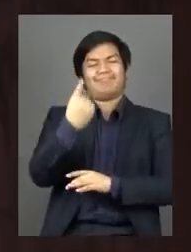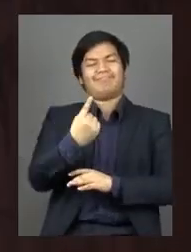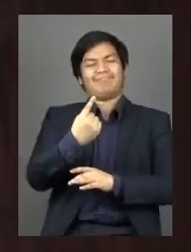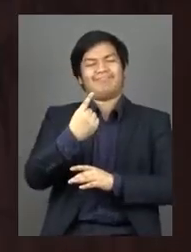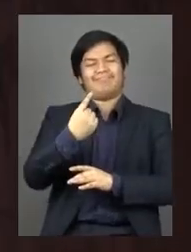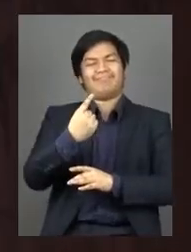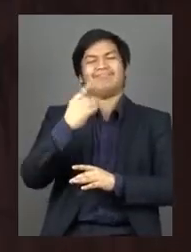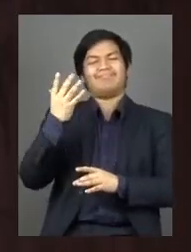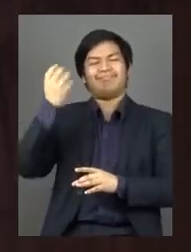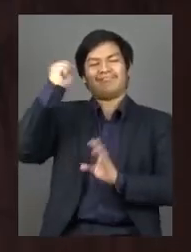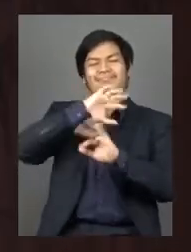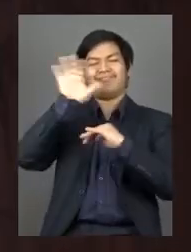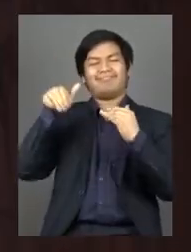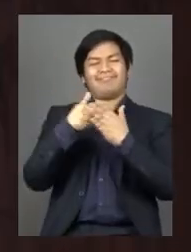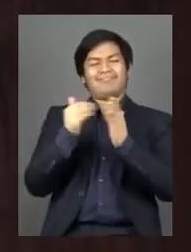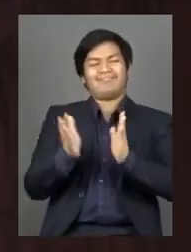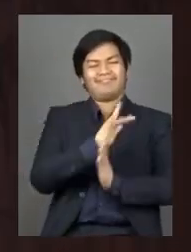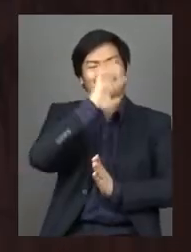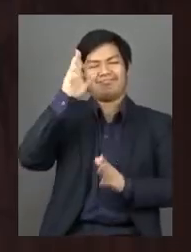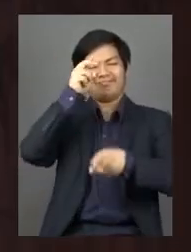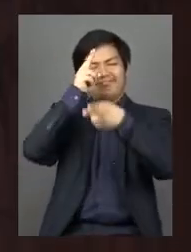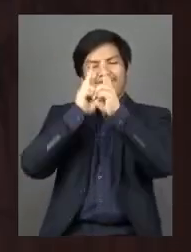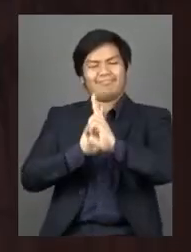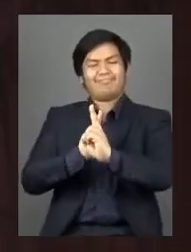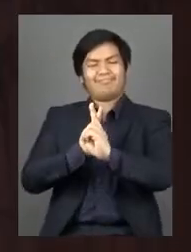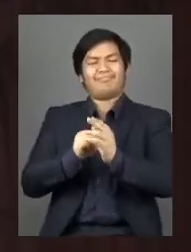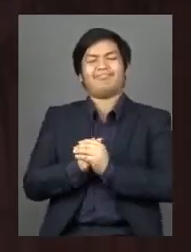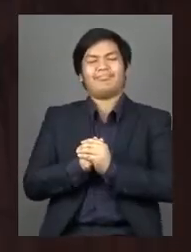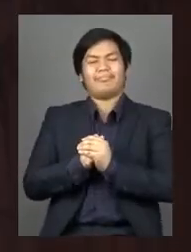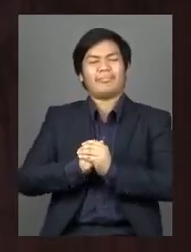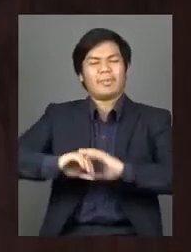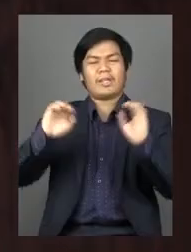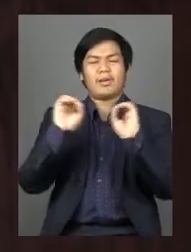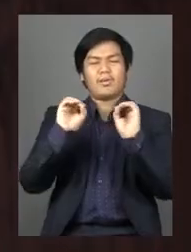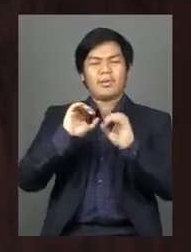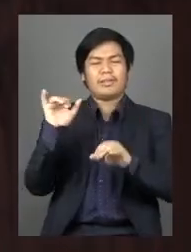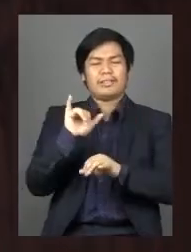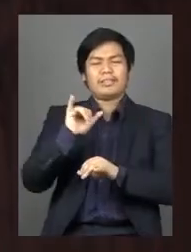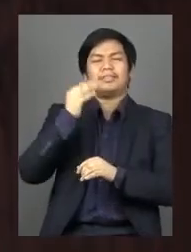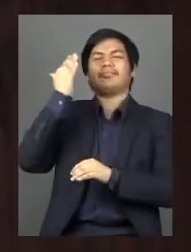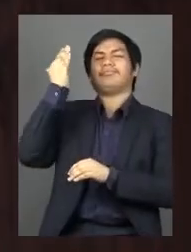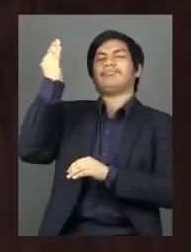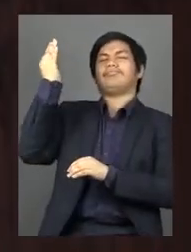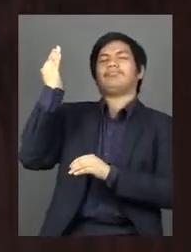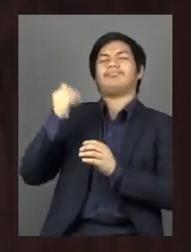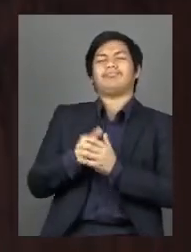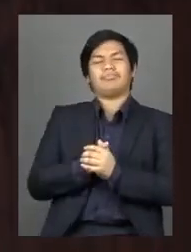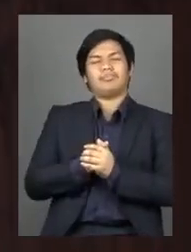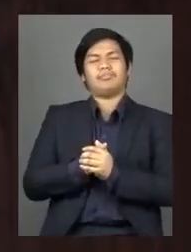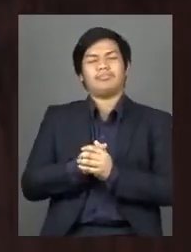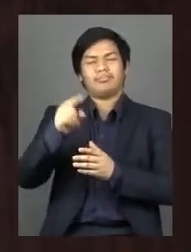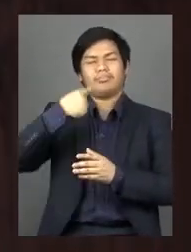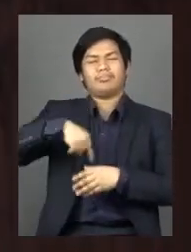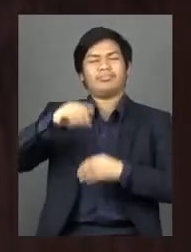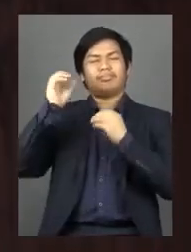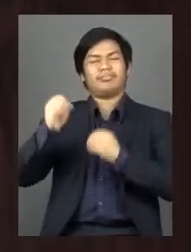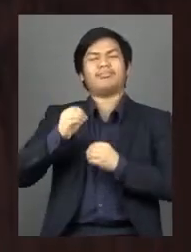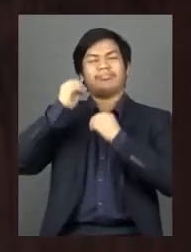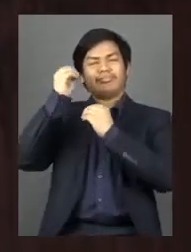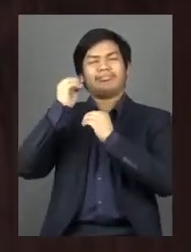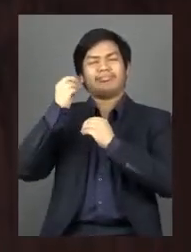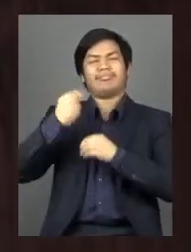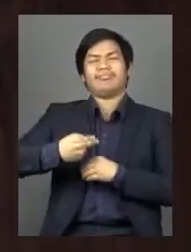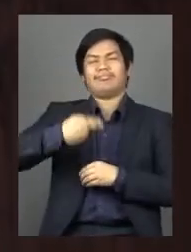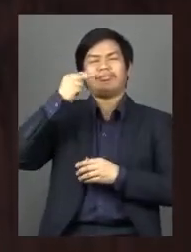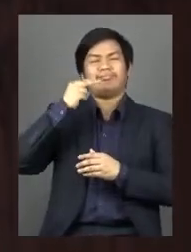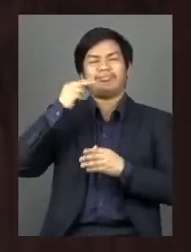all glory and all honor, and there is none like You. Oh, we give You the highest